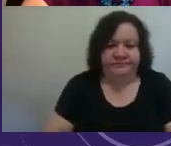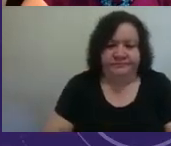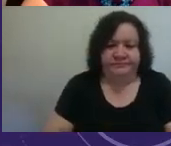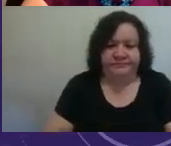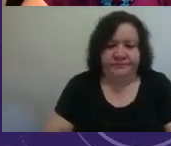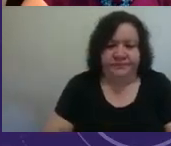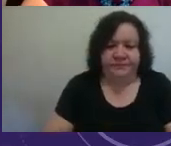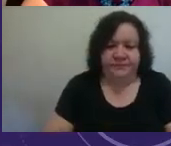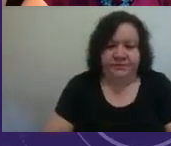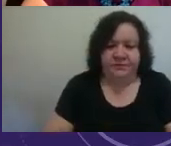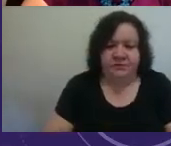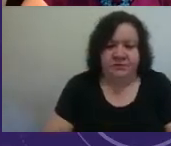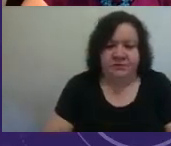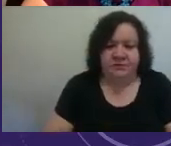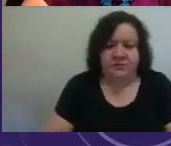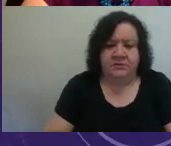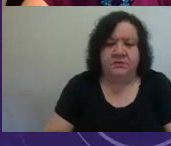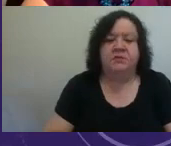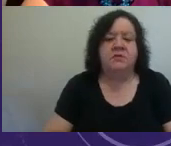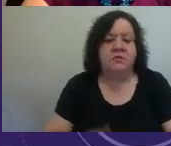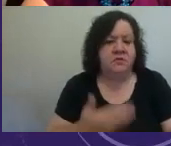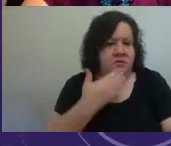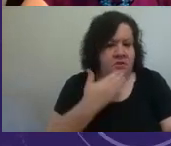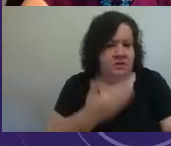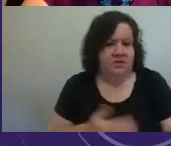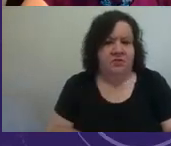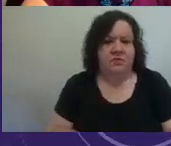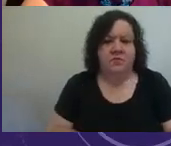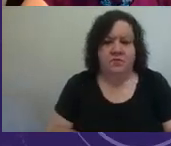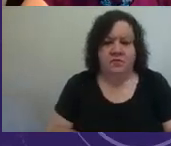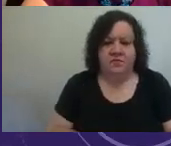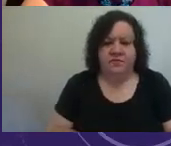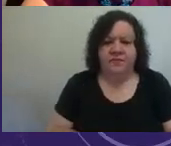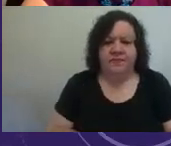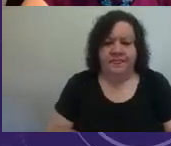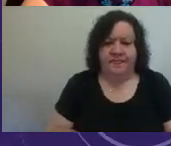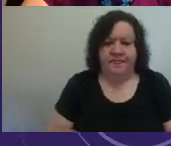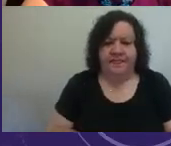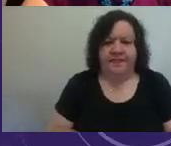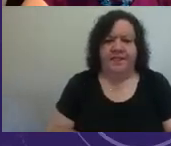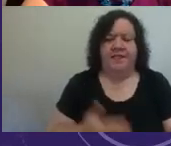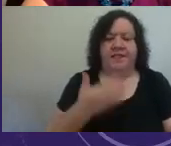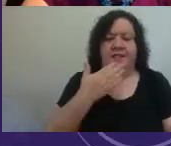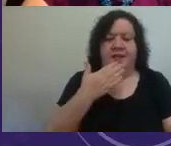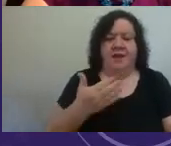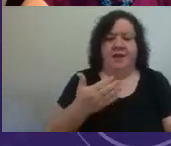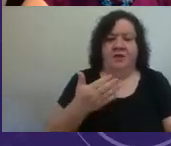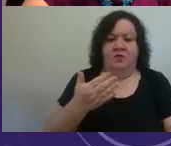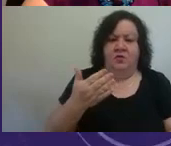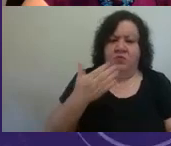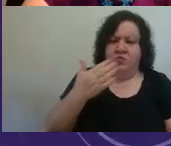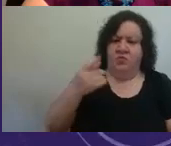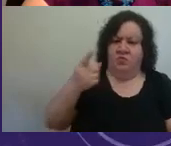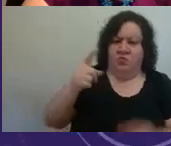just typed in the I typed in all cap just to introduce that as something new, that I was trying to add